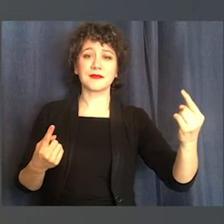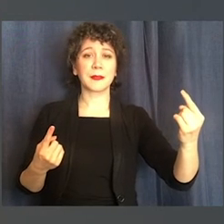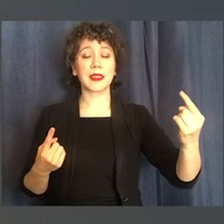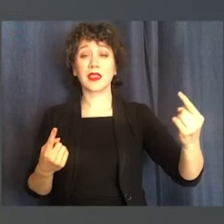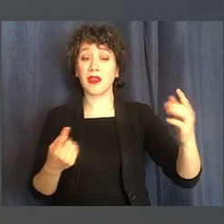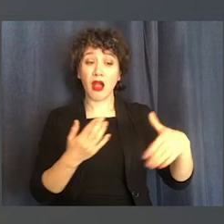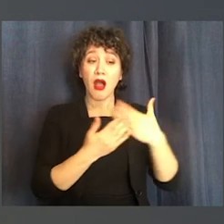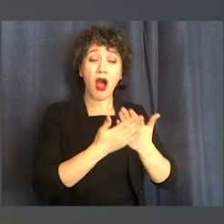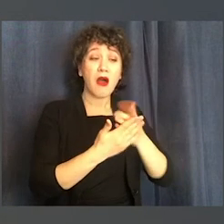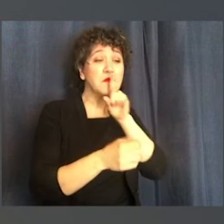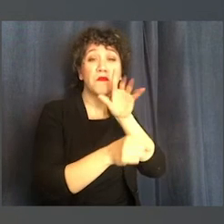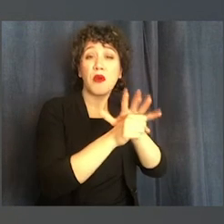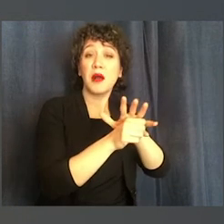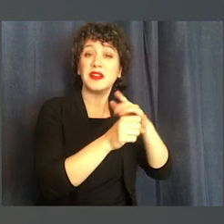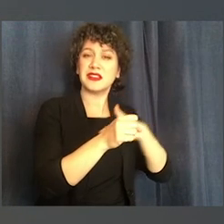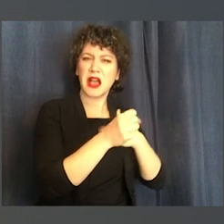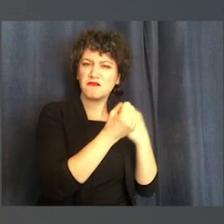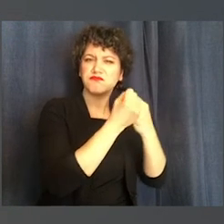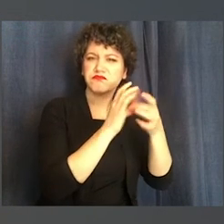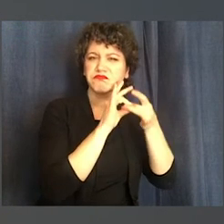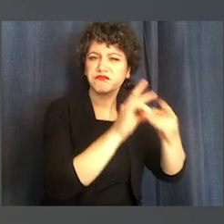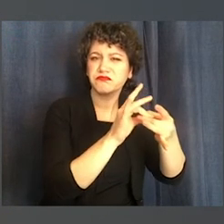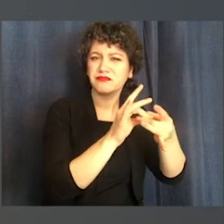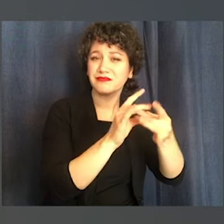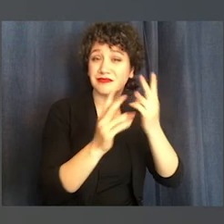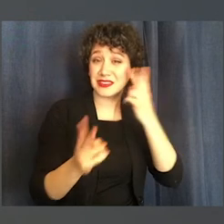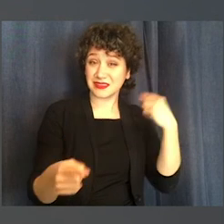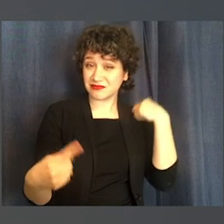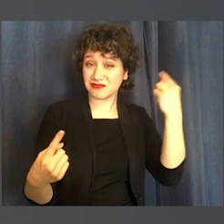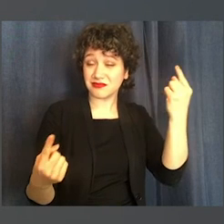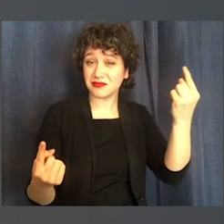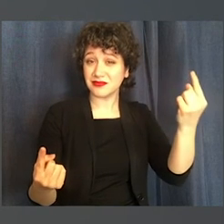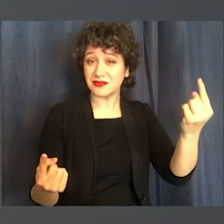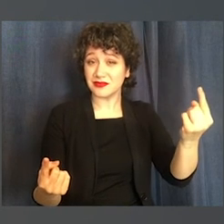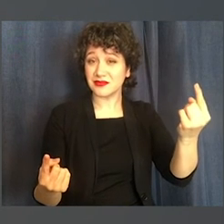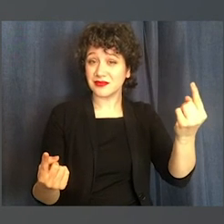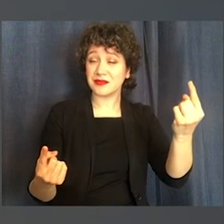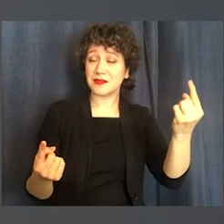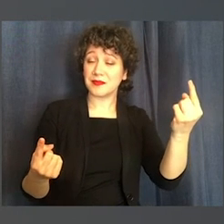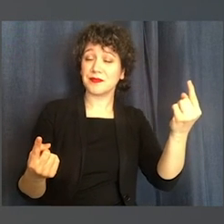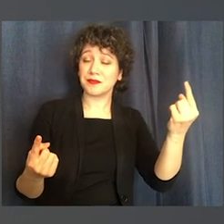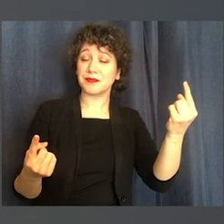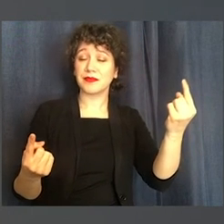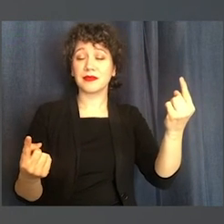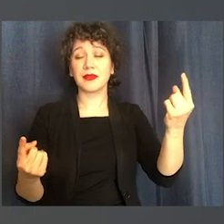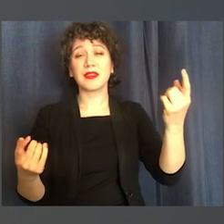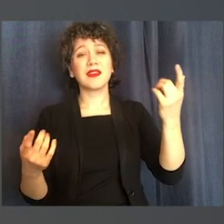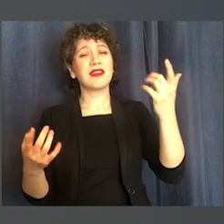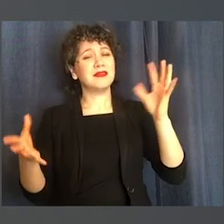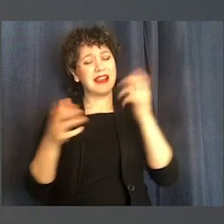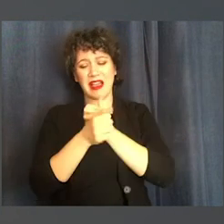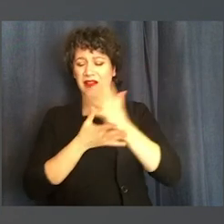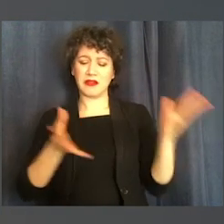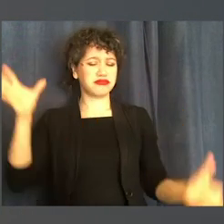I put my all into your hands. Learn the lessons you've teach. No